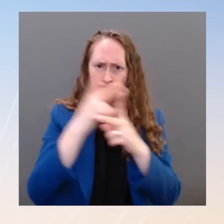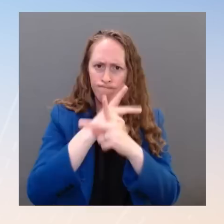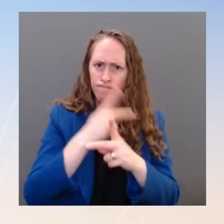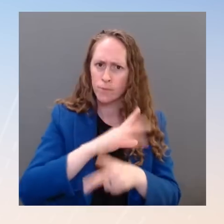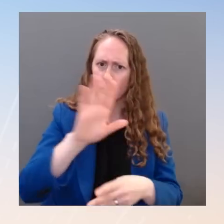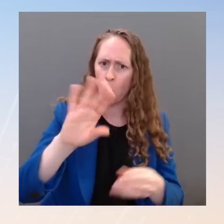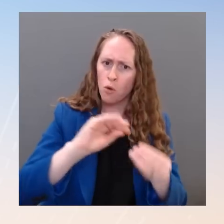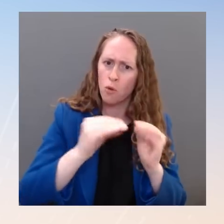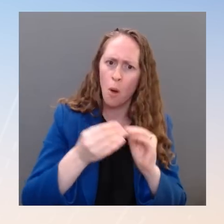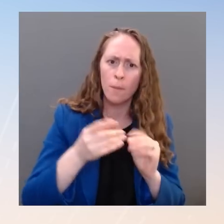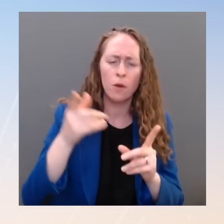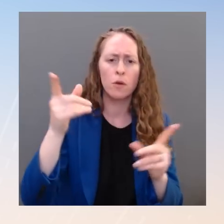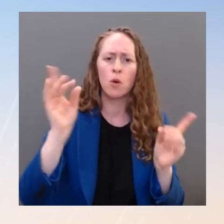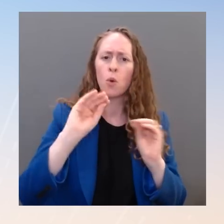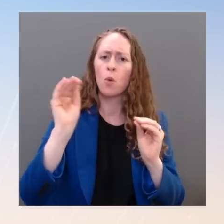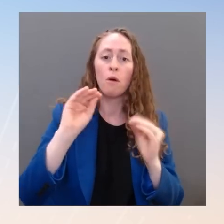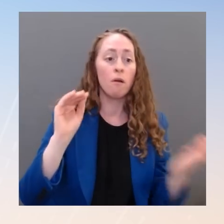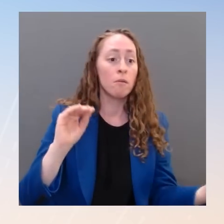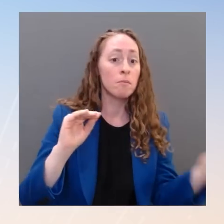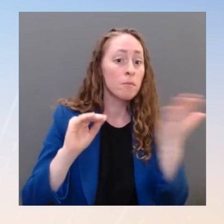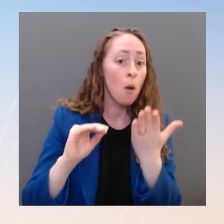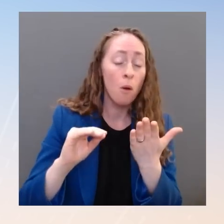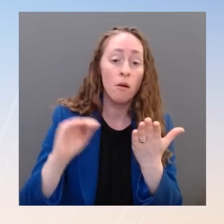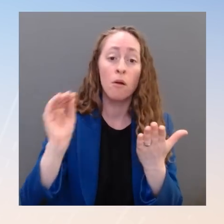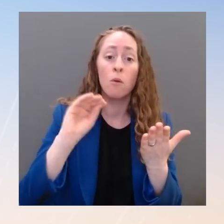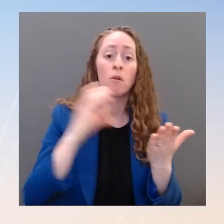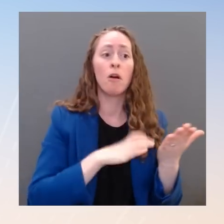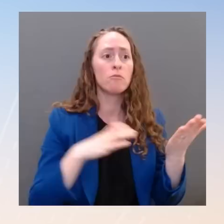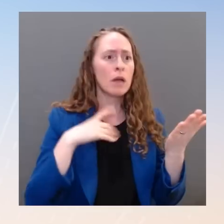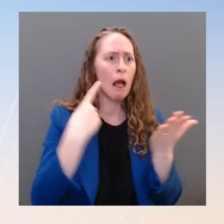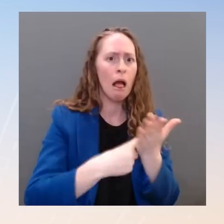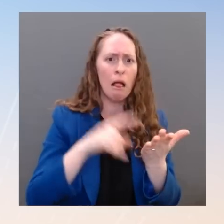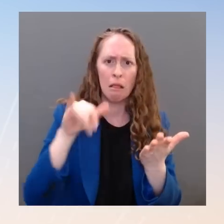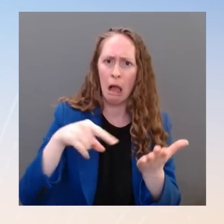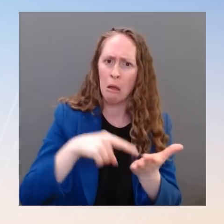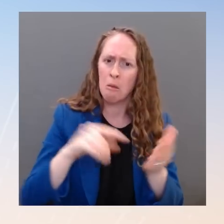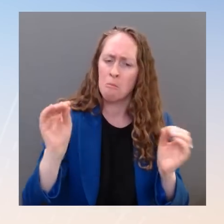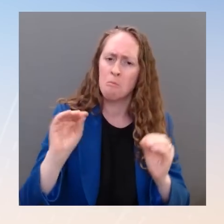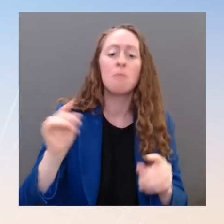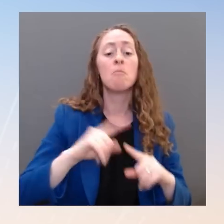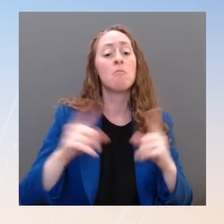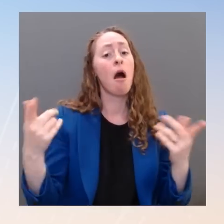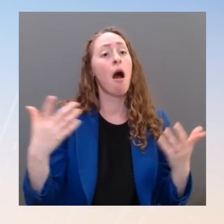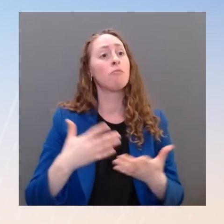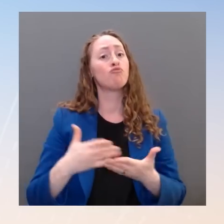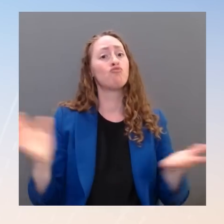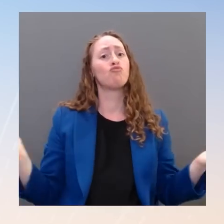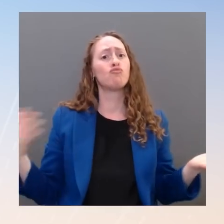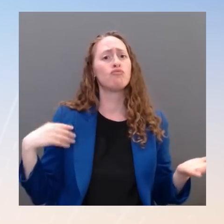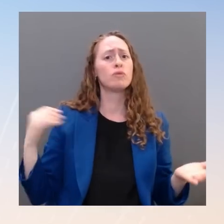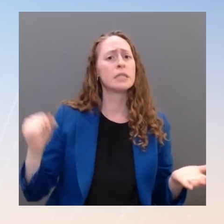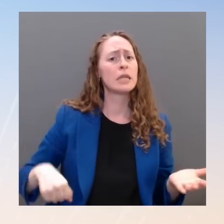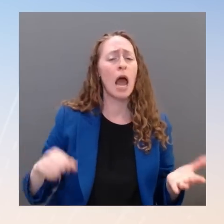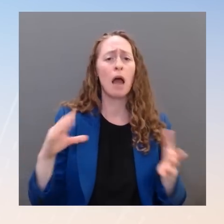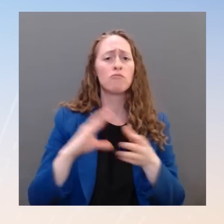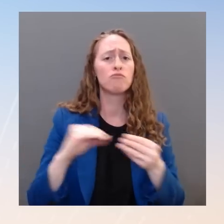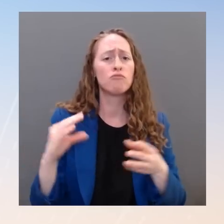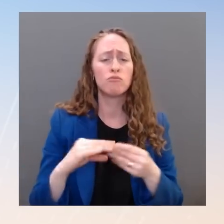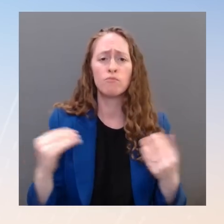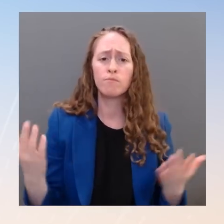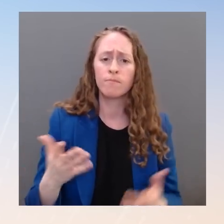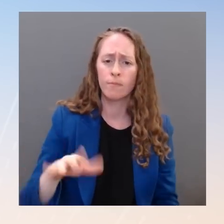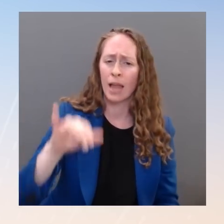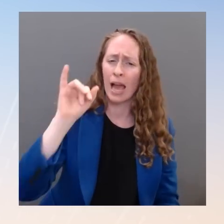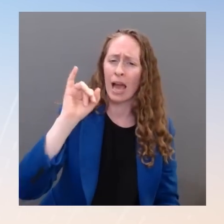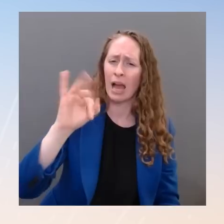that's passed through Congress. But what I would say, broadly speaking, is that when you look at the choices that need to be made, the president is